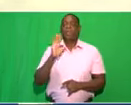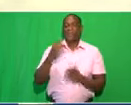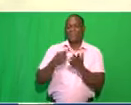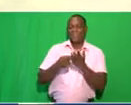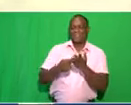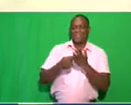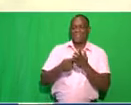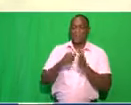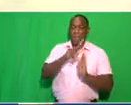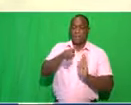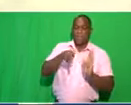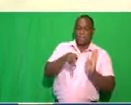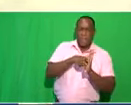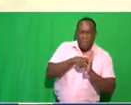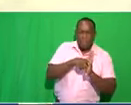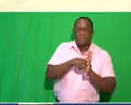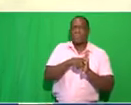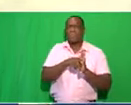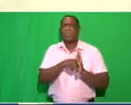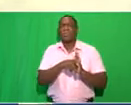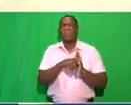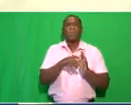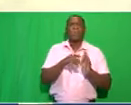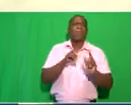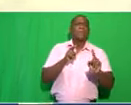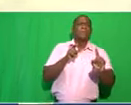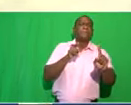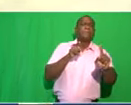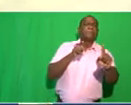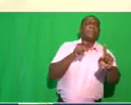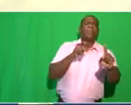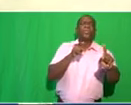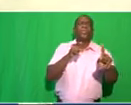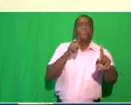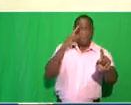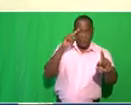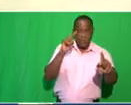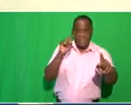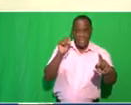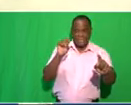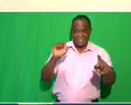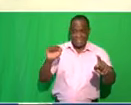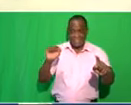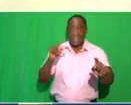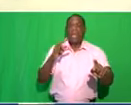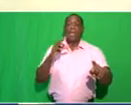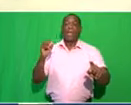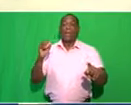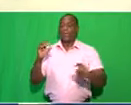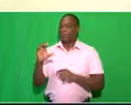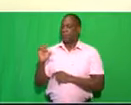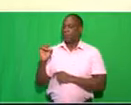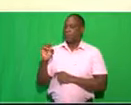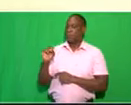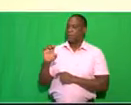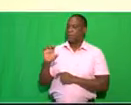trajectory of the SEA and Concordat. Mr. Rochford, good evening and